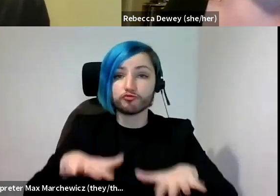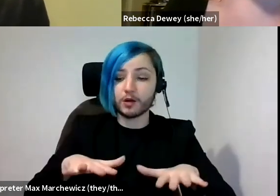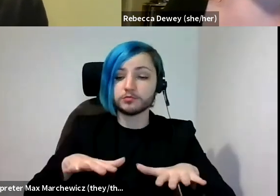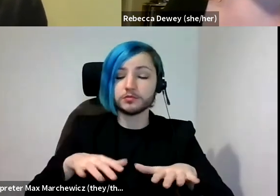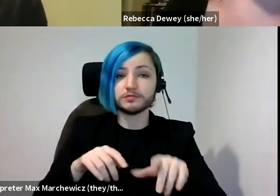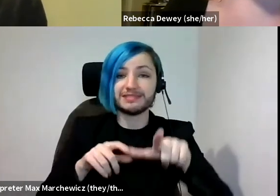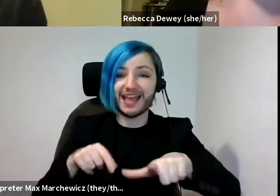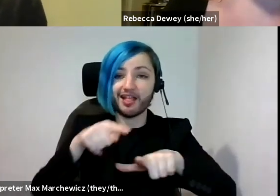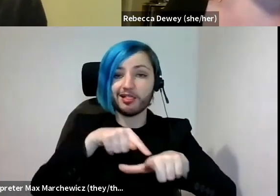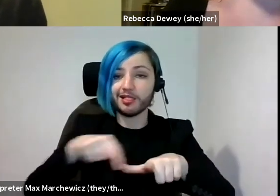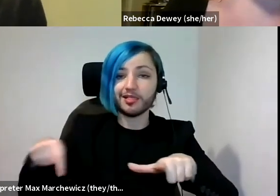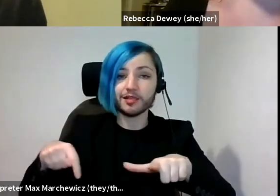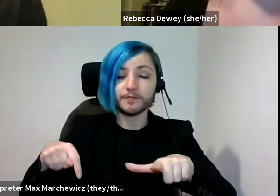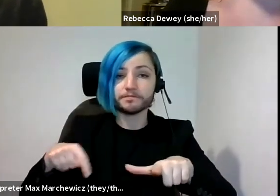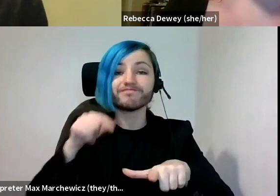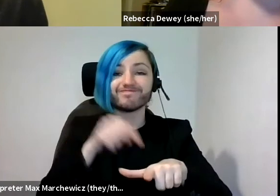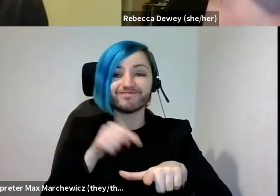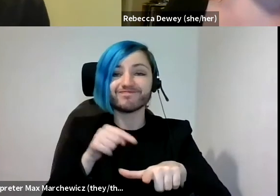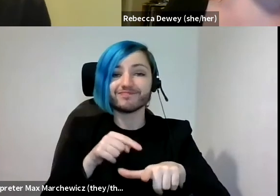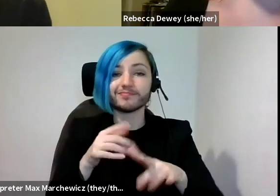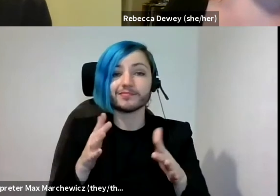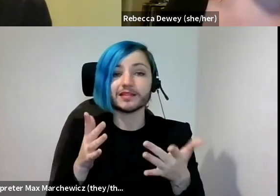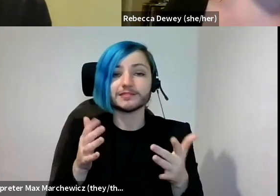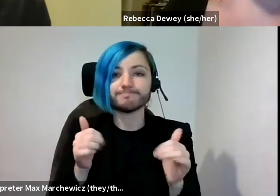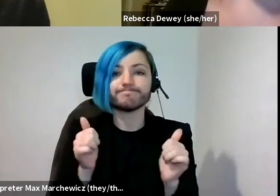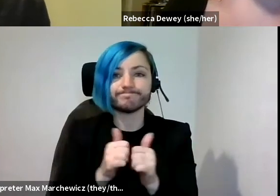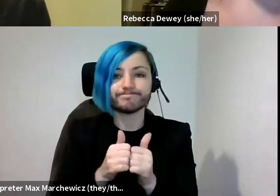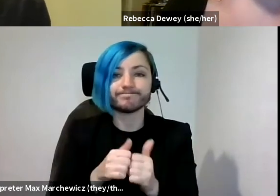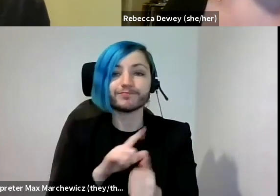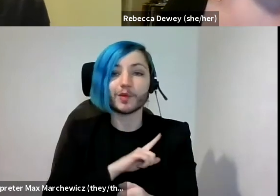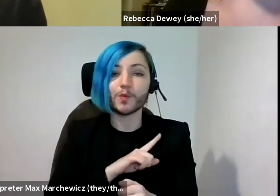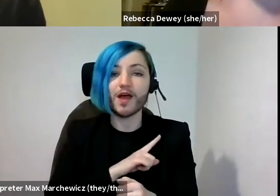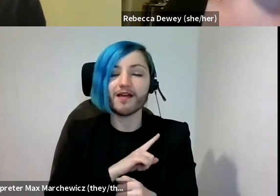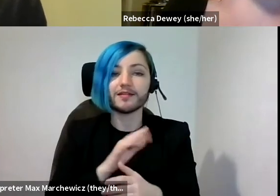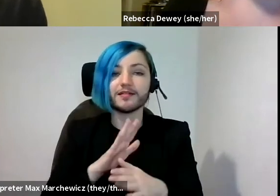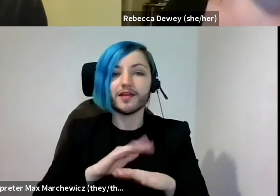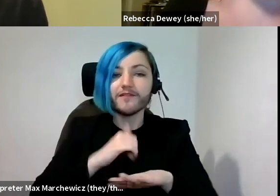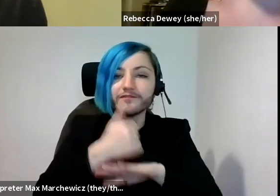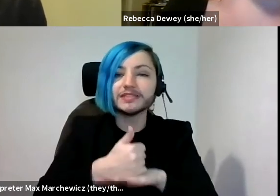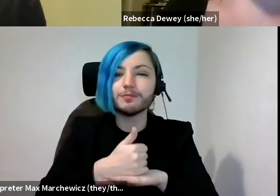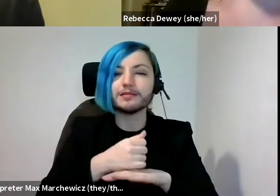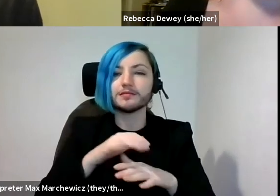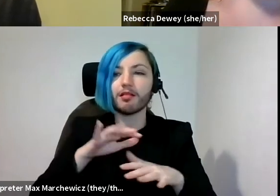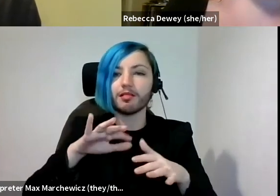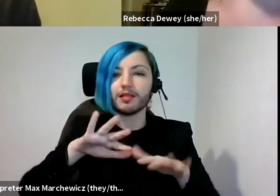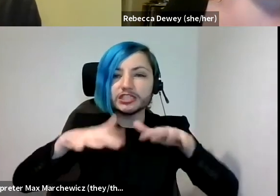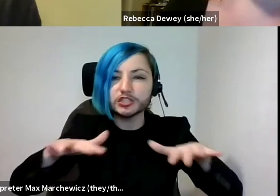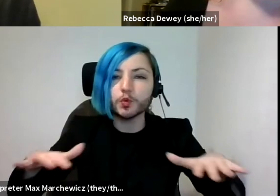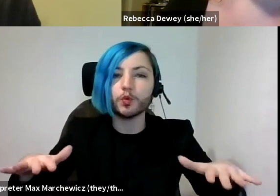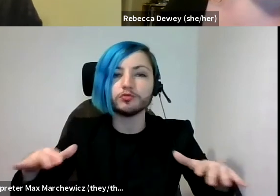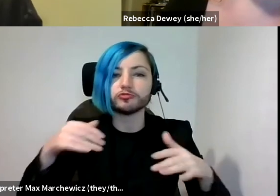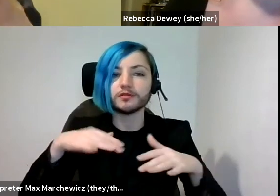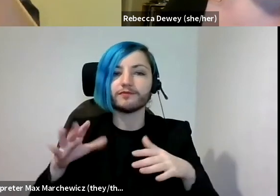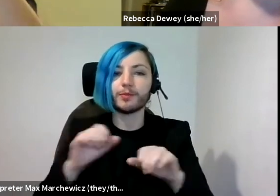is matched well to the fundamental distortion in space produced by a gravitational waves. And we